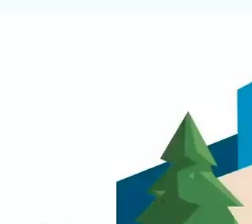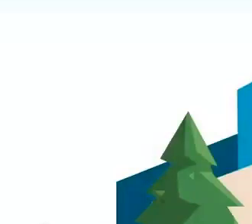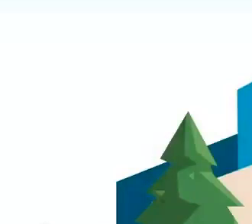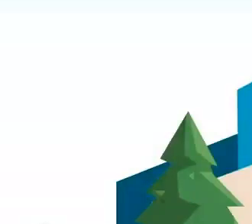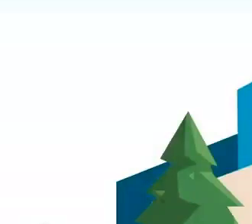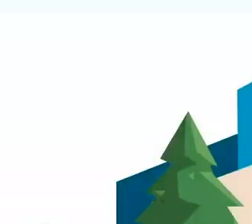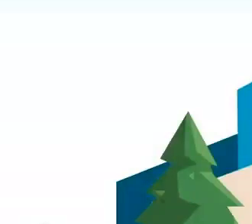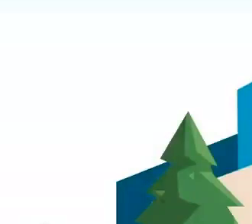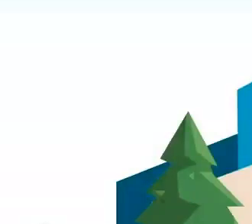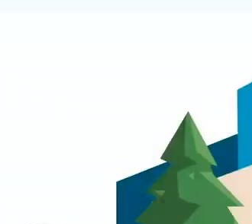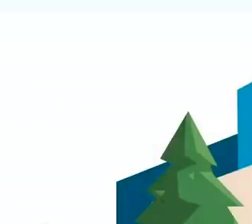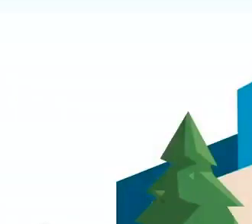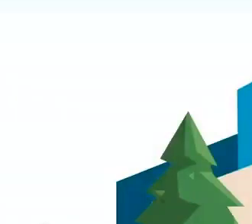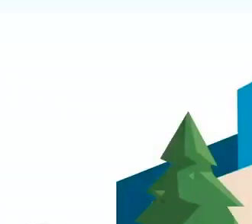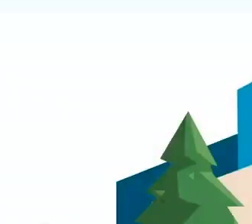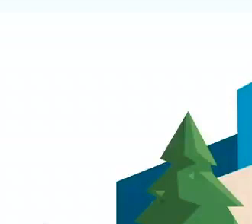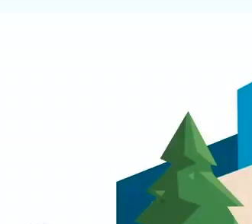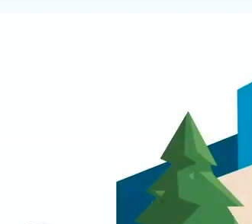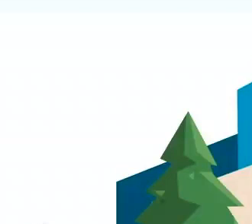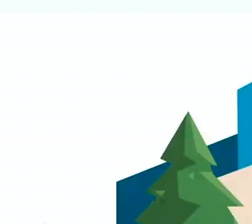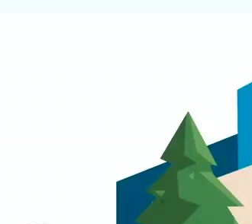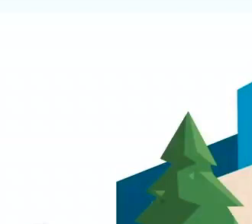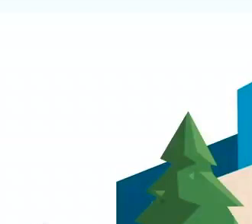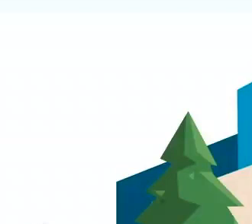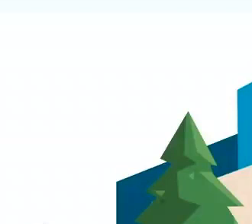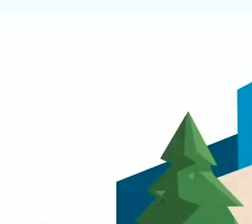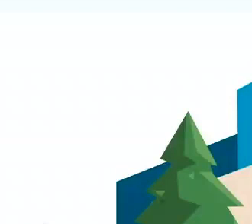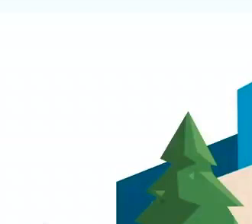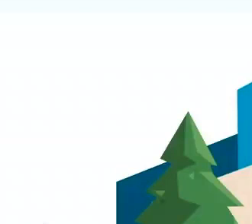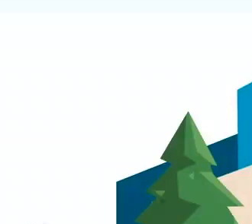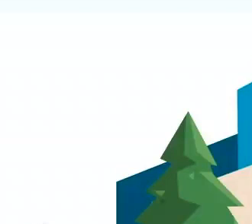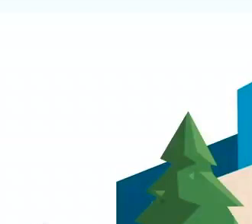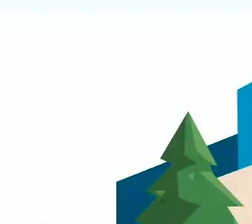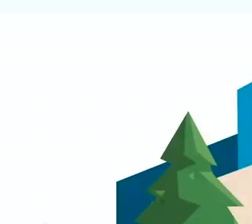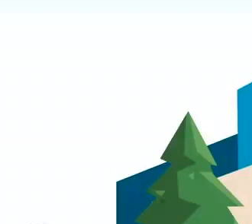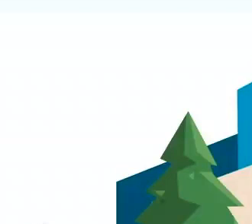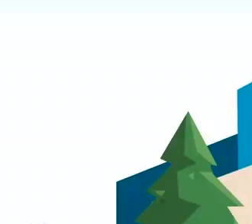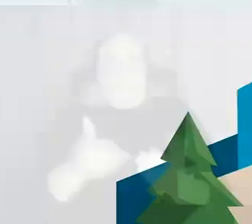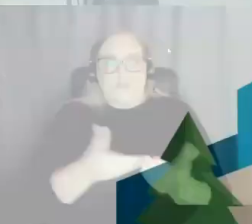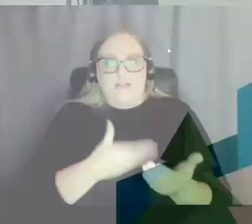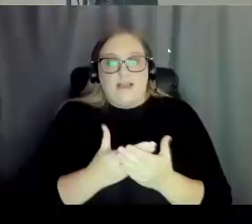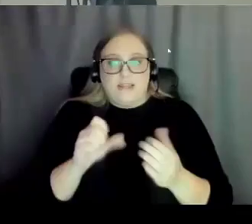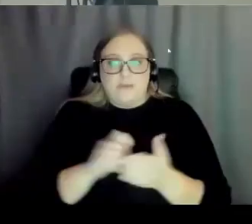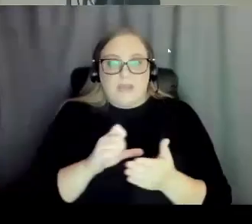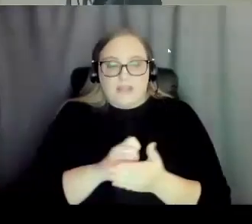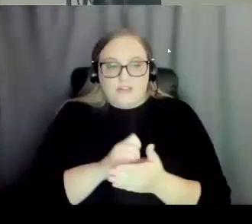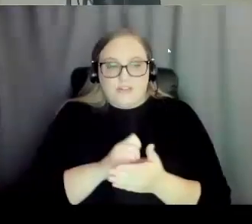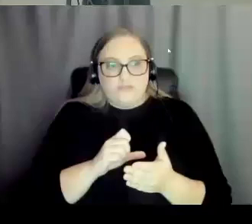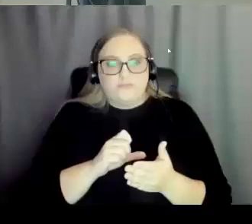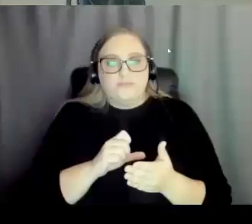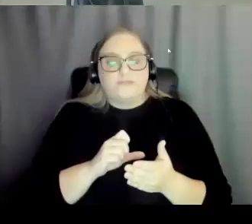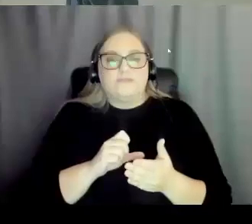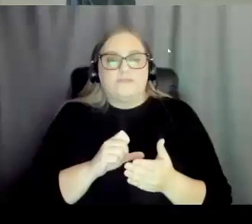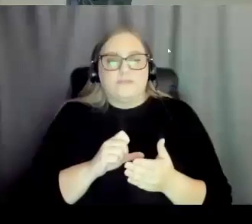section. Or you can just visit our website. We have a new consent-based siting consortia landing page. And